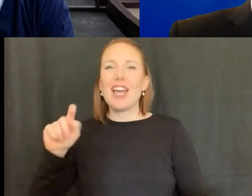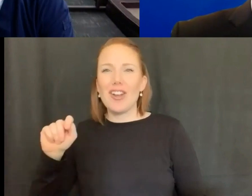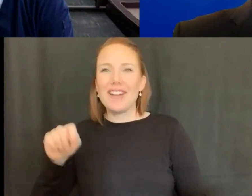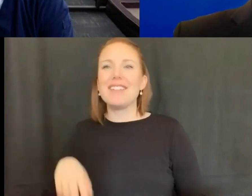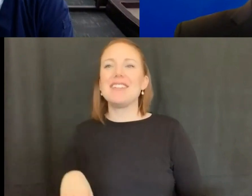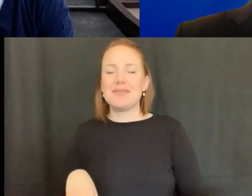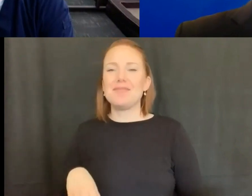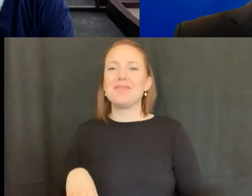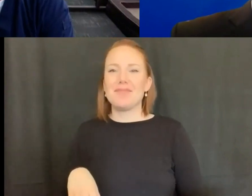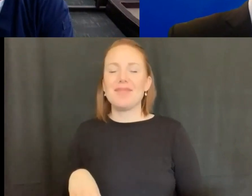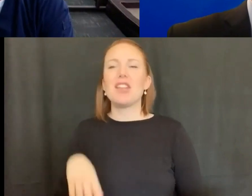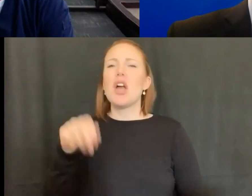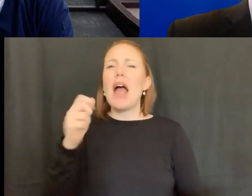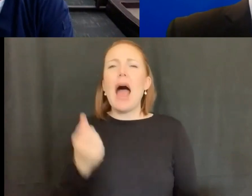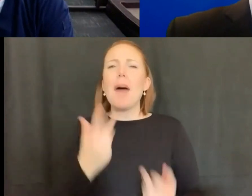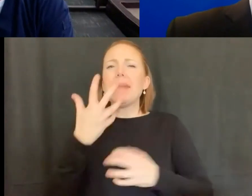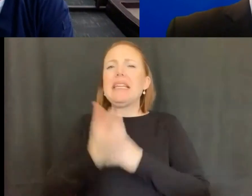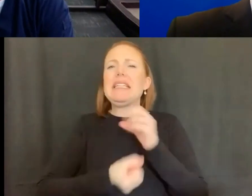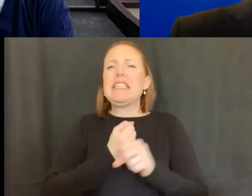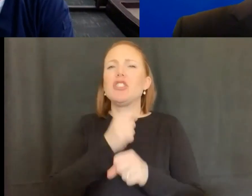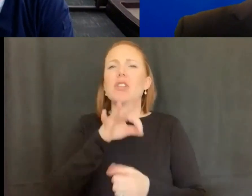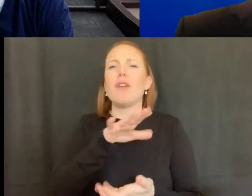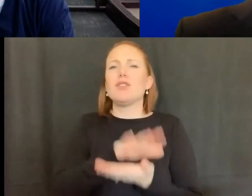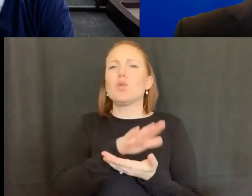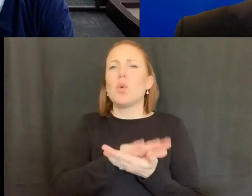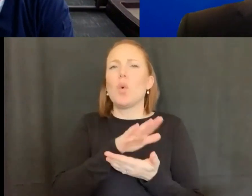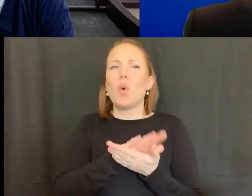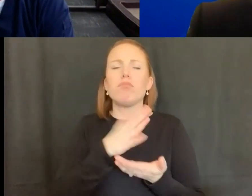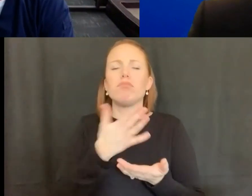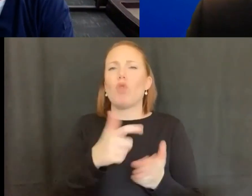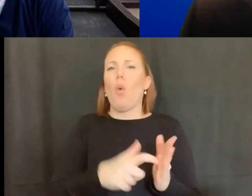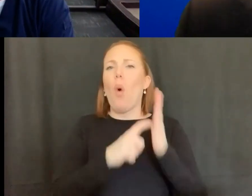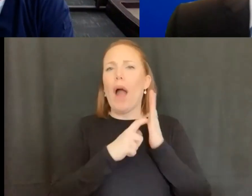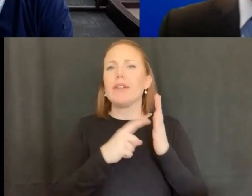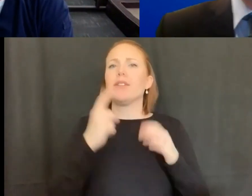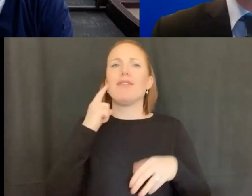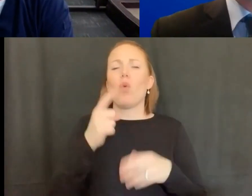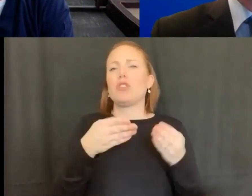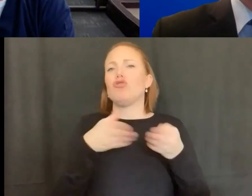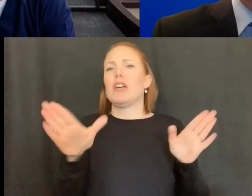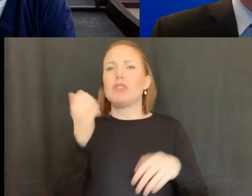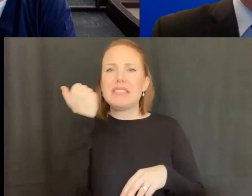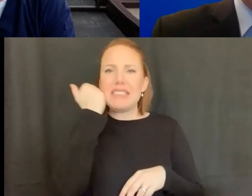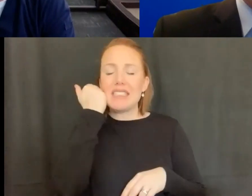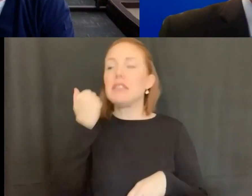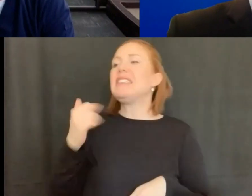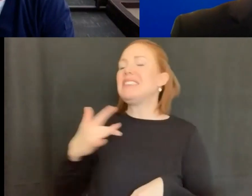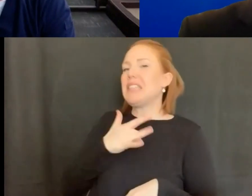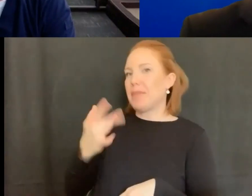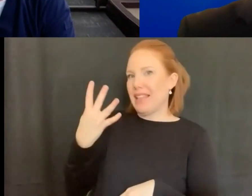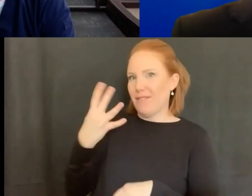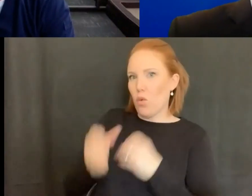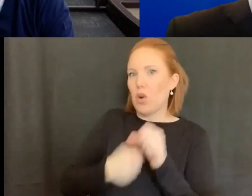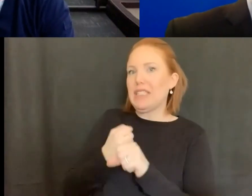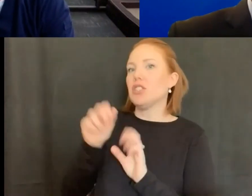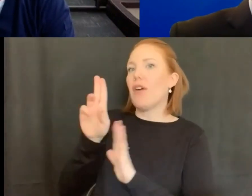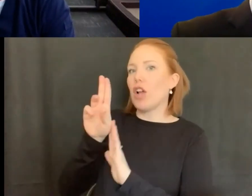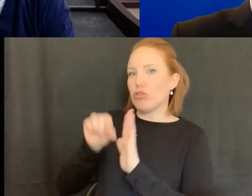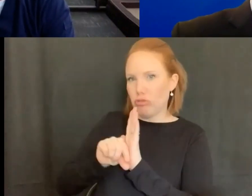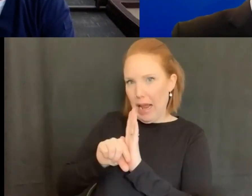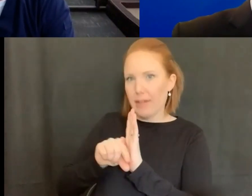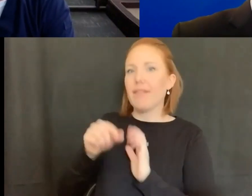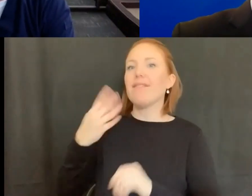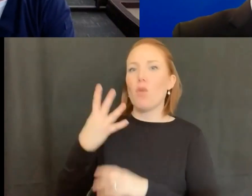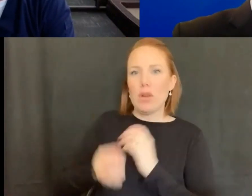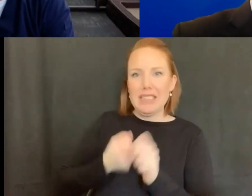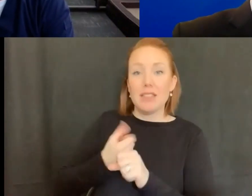So how many years of school does it take to be a general dentist? How long do you have to be in school? Generally 4 years of undergrad. It